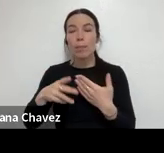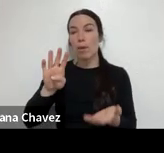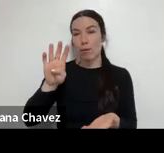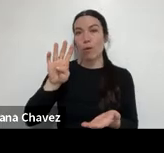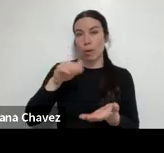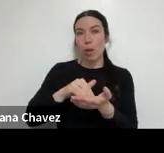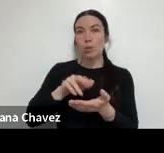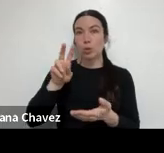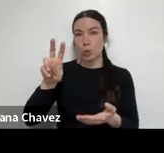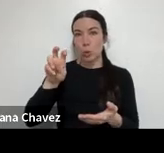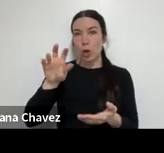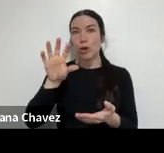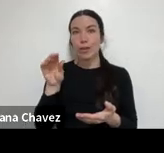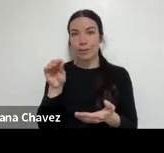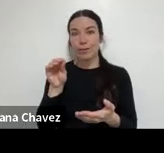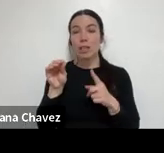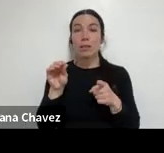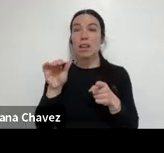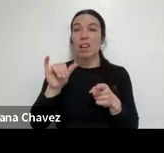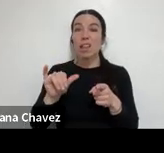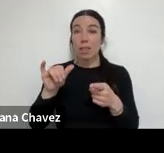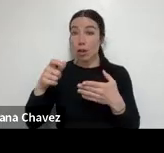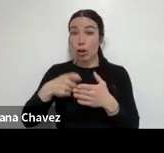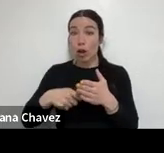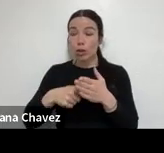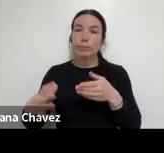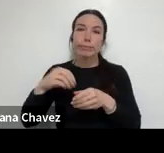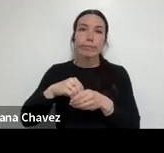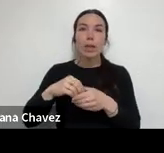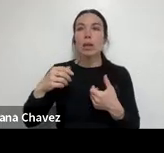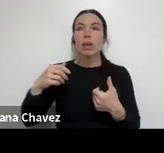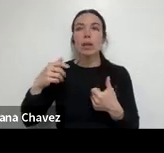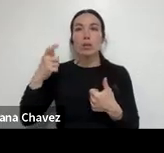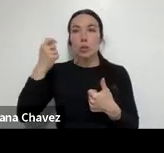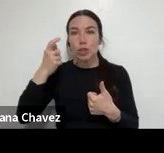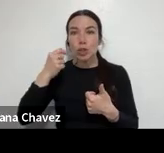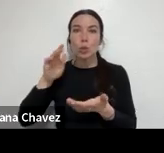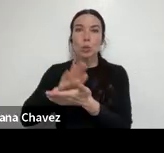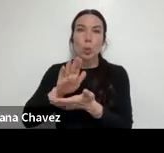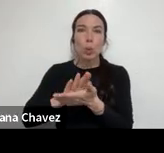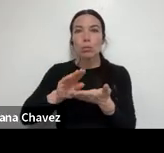4,250, and it includes tuition, accommodation in a double room, so you will be having